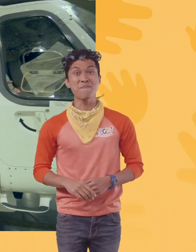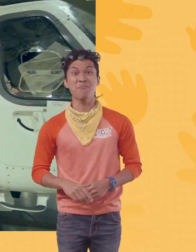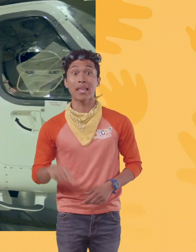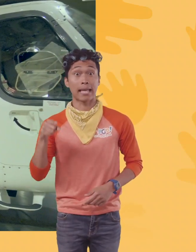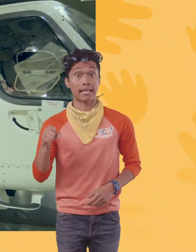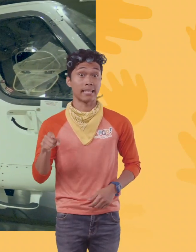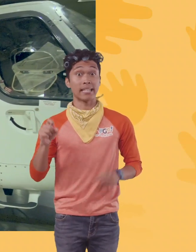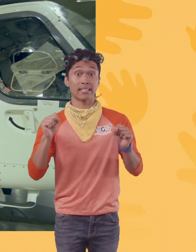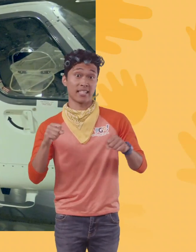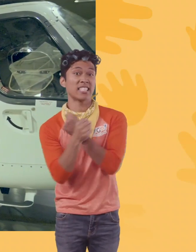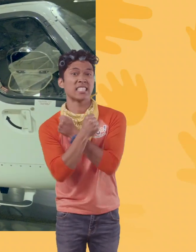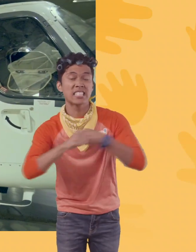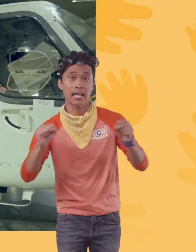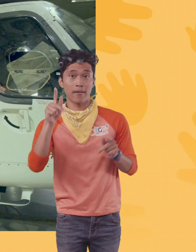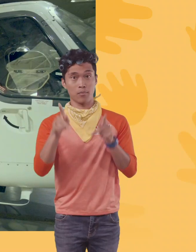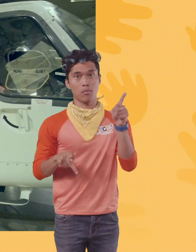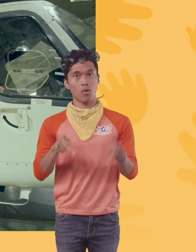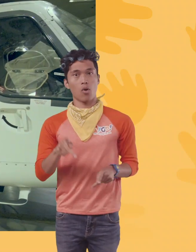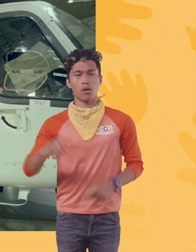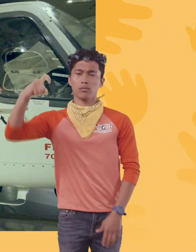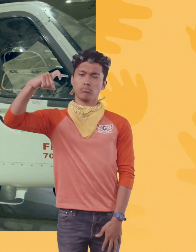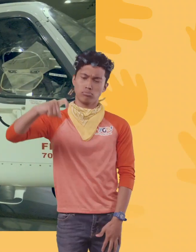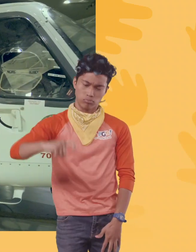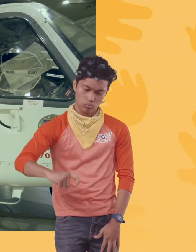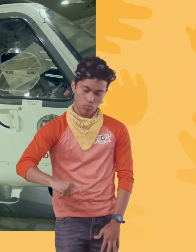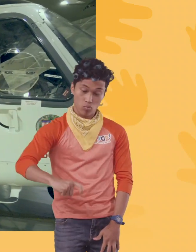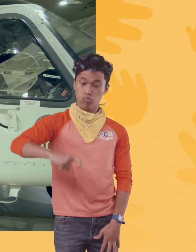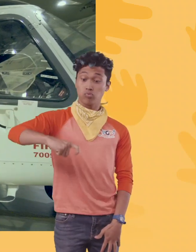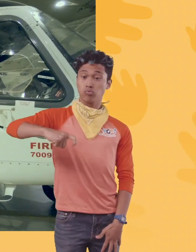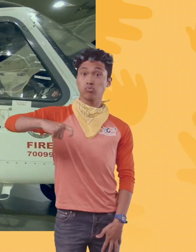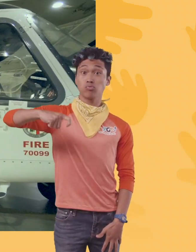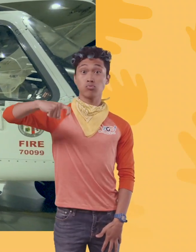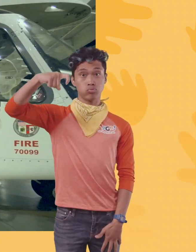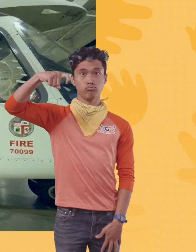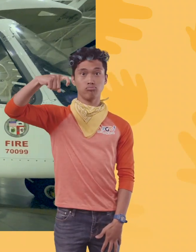much. And then it can save people by going.